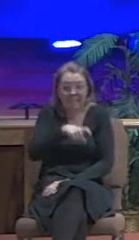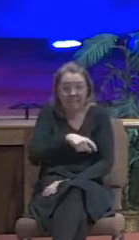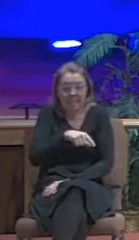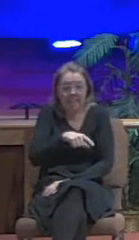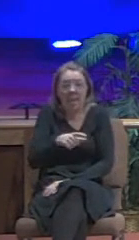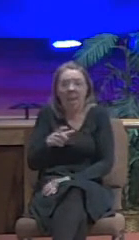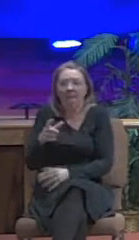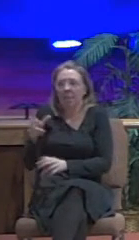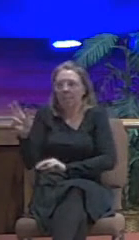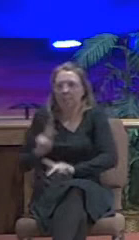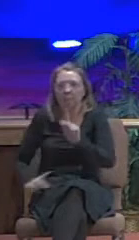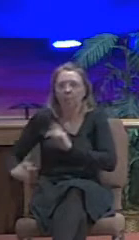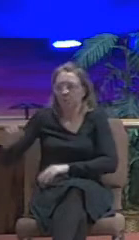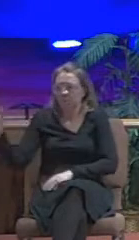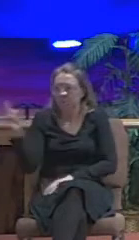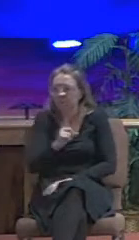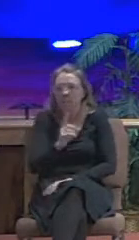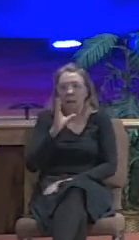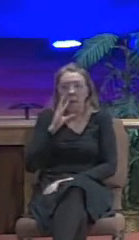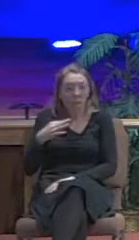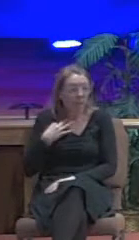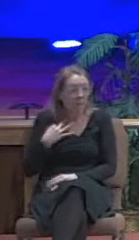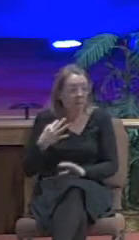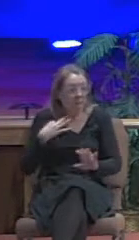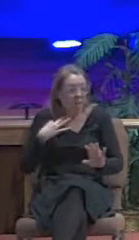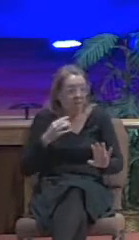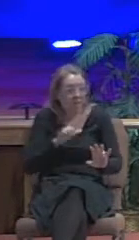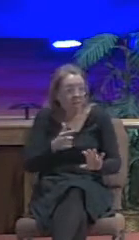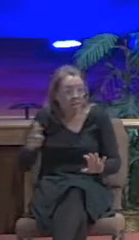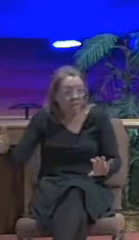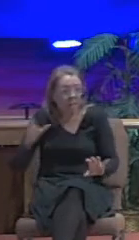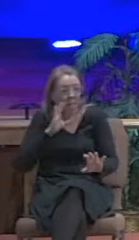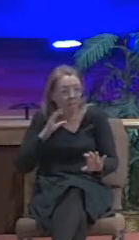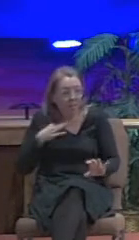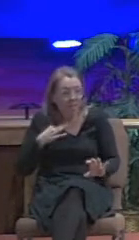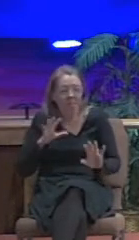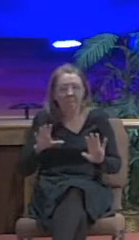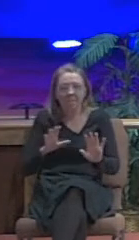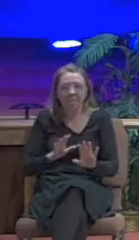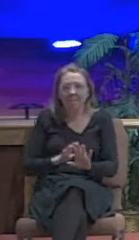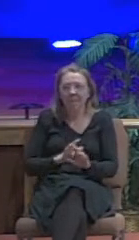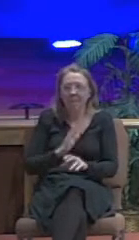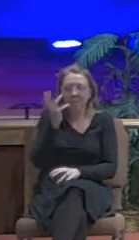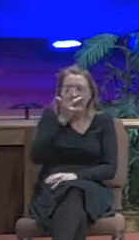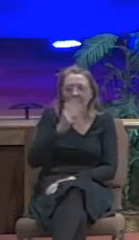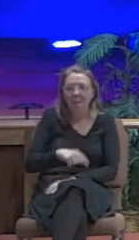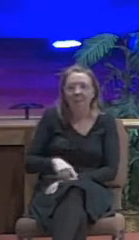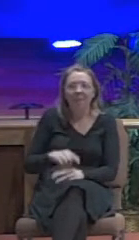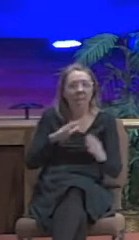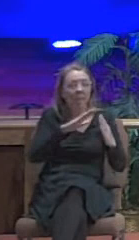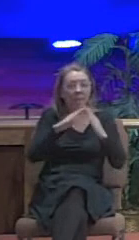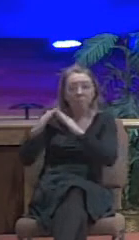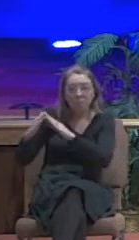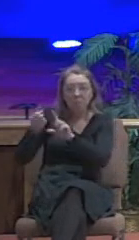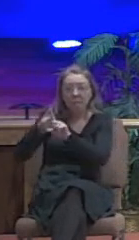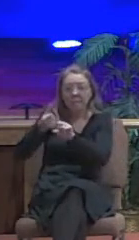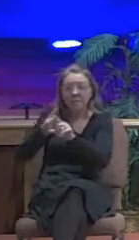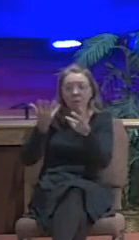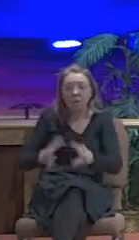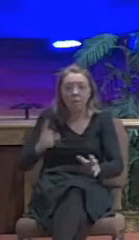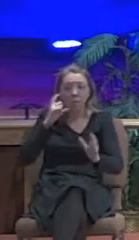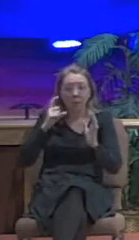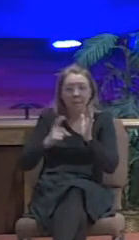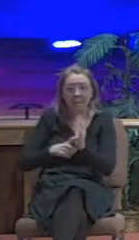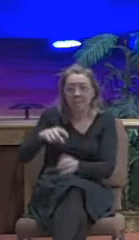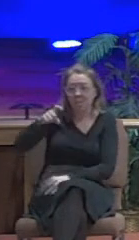like the food distribution pastor. It is. The community recognized that there's a need for food,